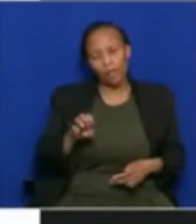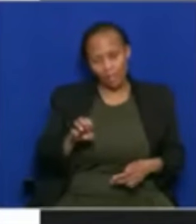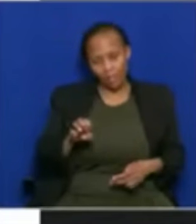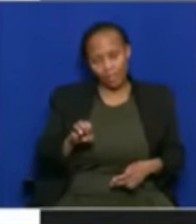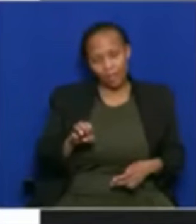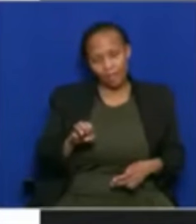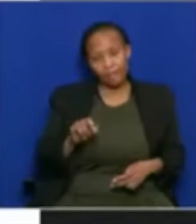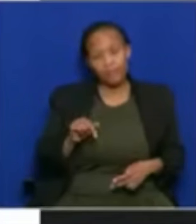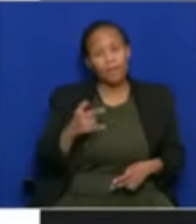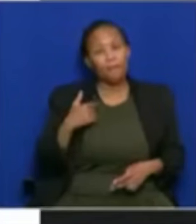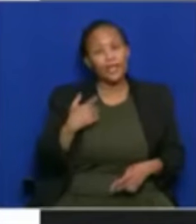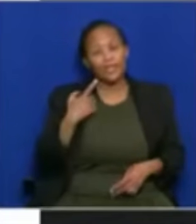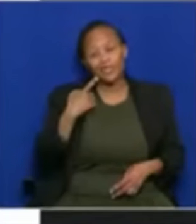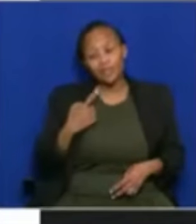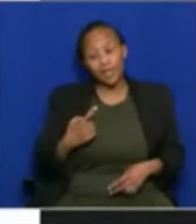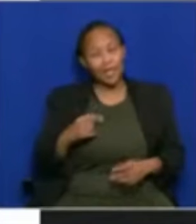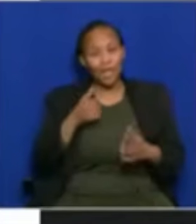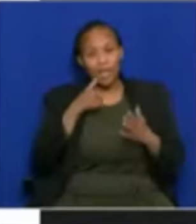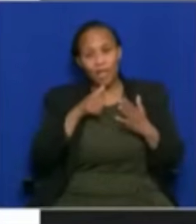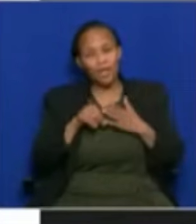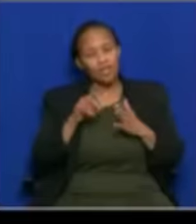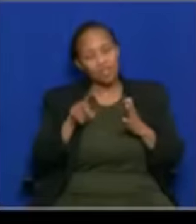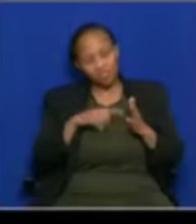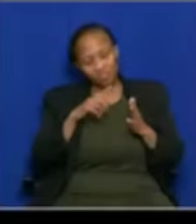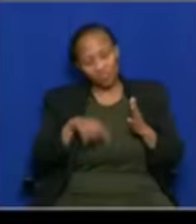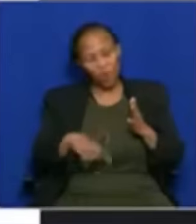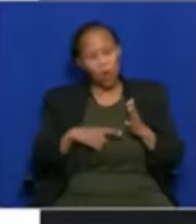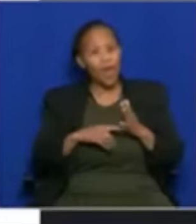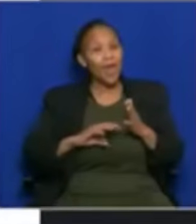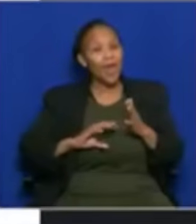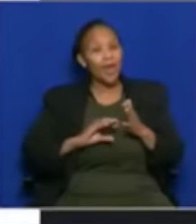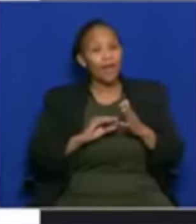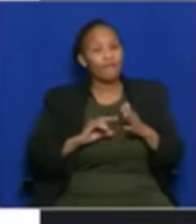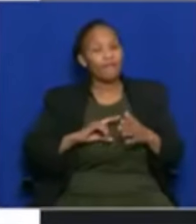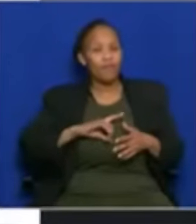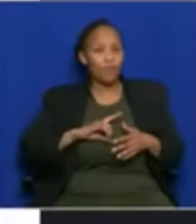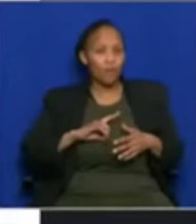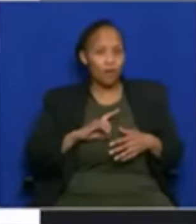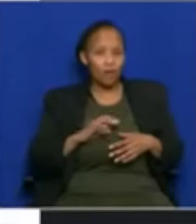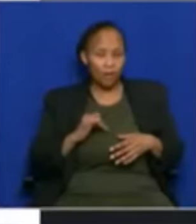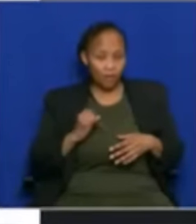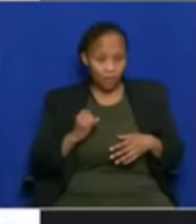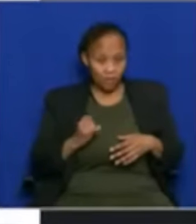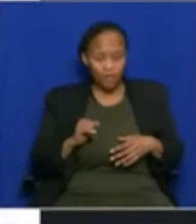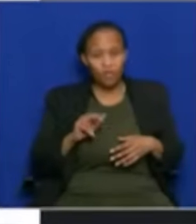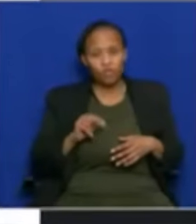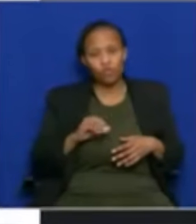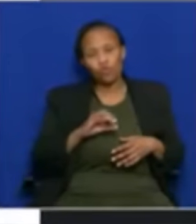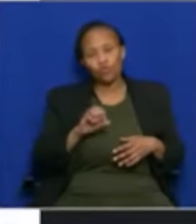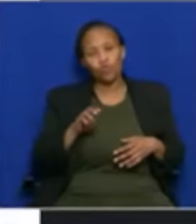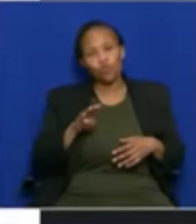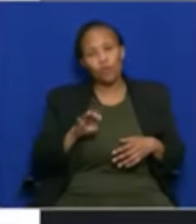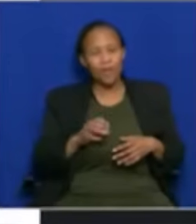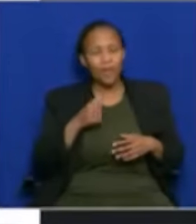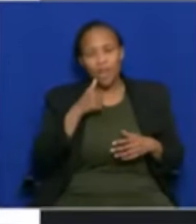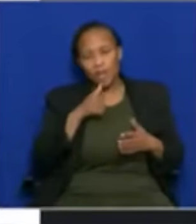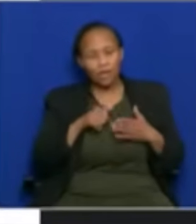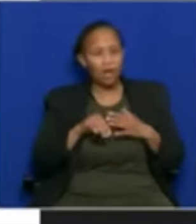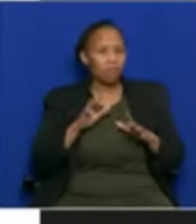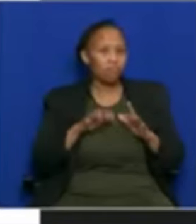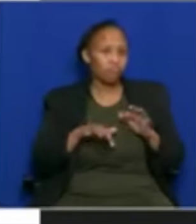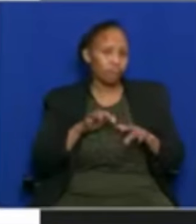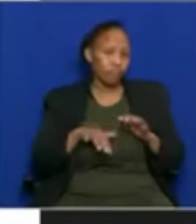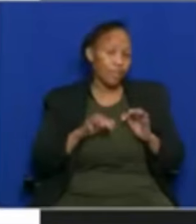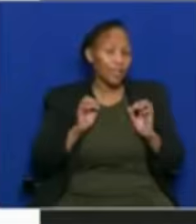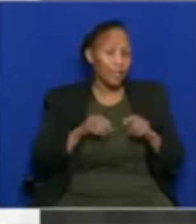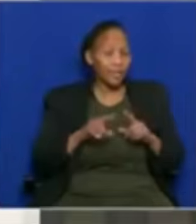with this letter, and I'm saying this is Brigadier Ngube. She did this letter, but you put General Khan's name here on the top,